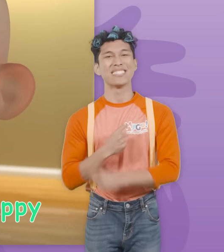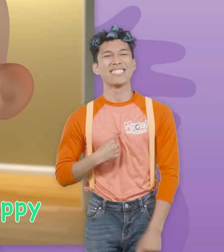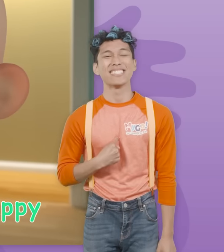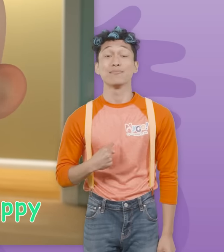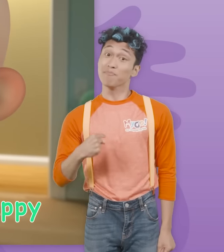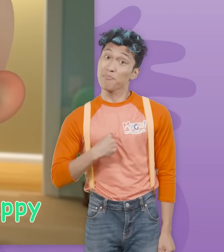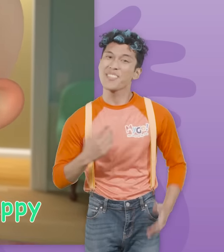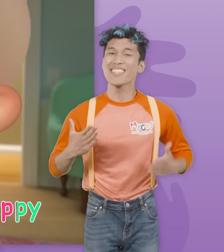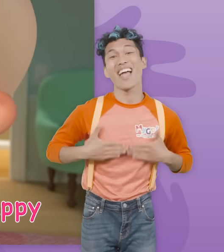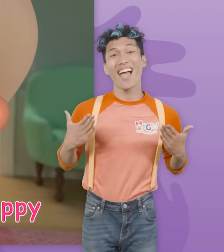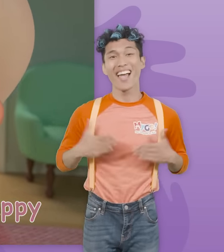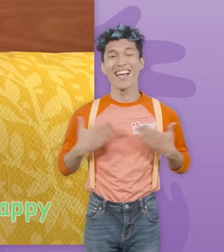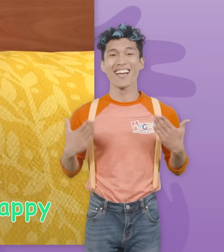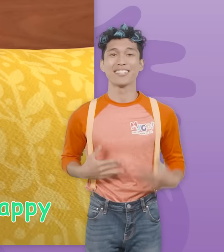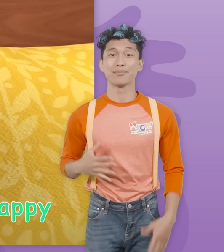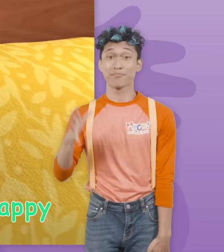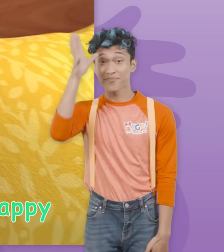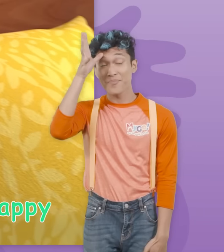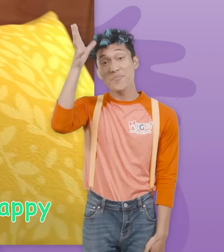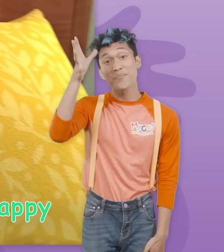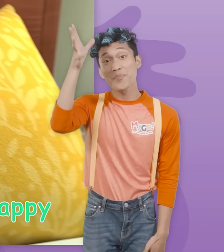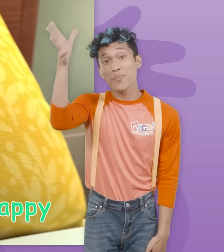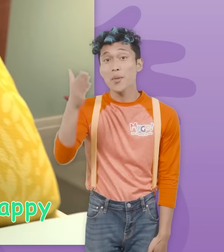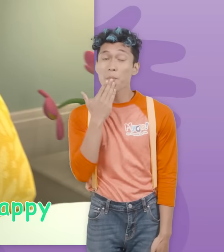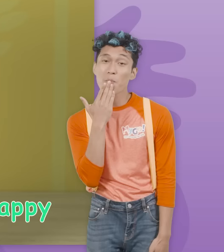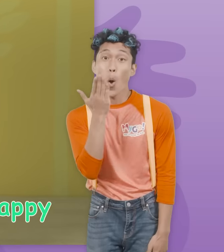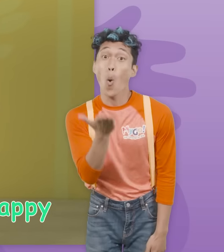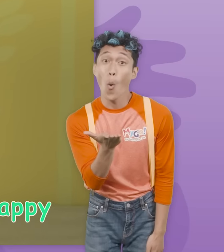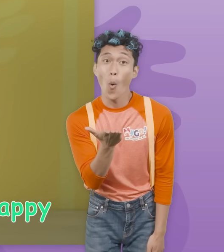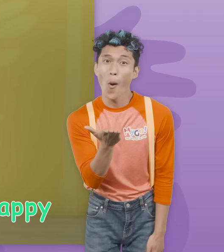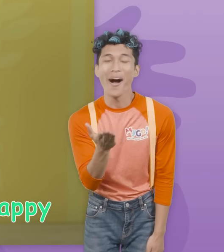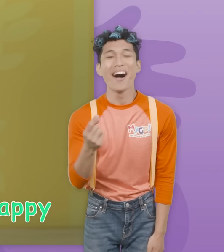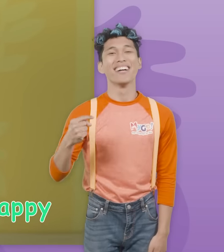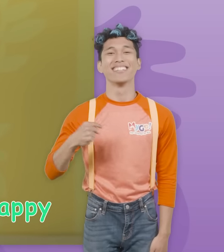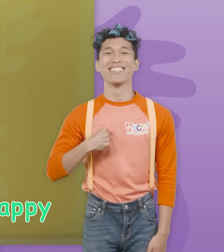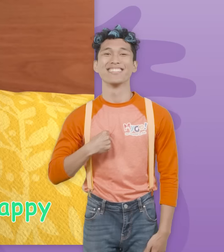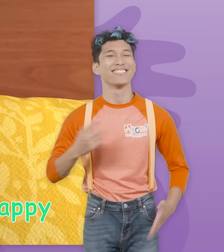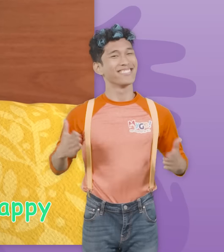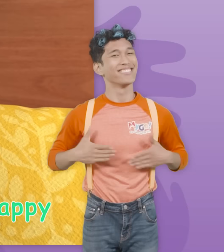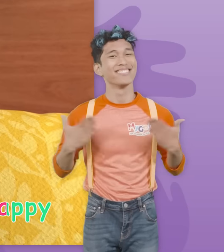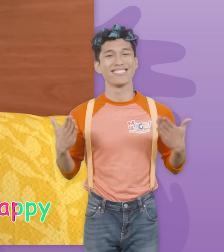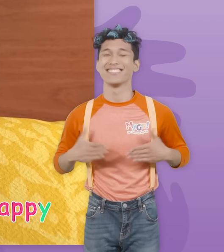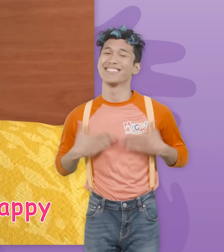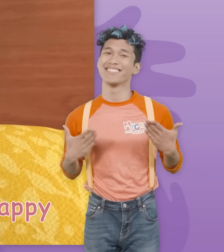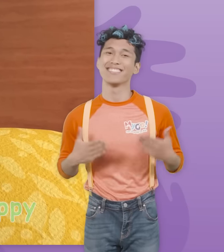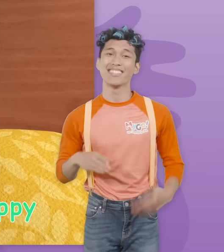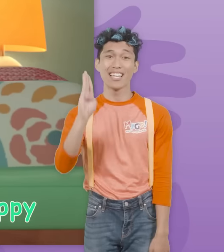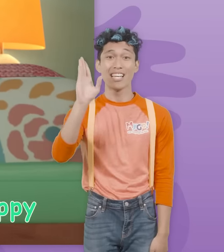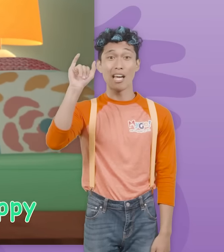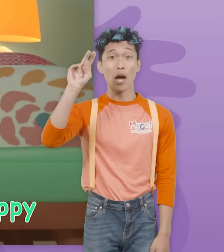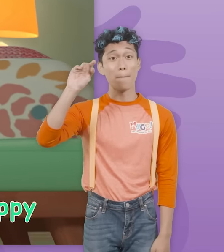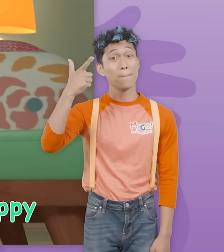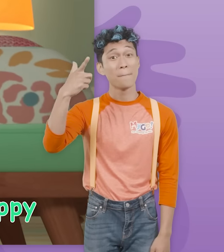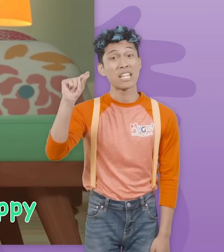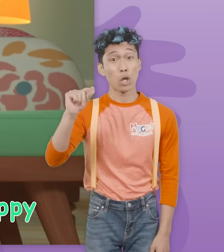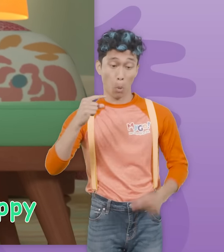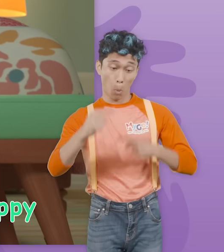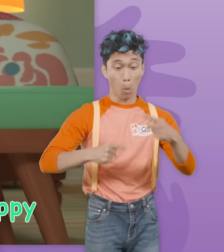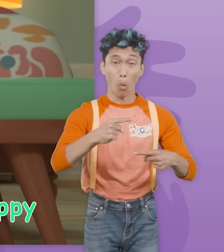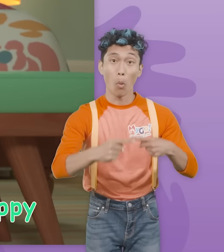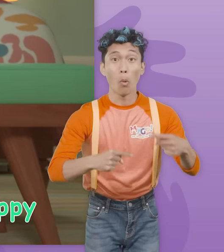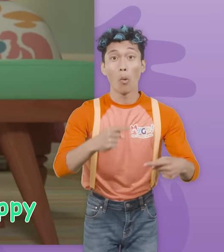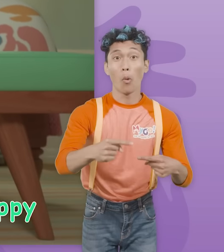It makes me happy When Grandpa blows a kiss It makes me happy When Bingo